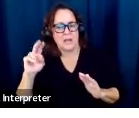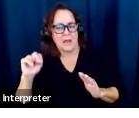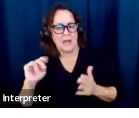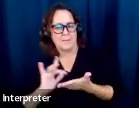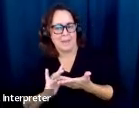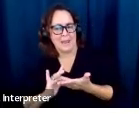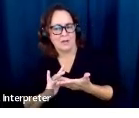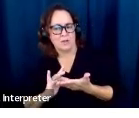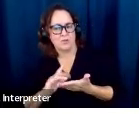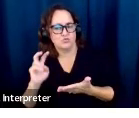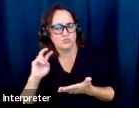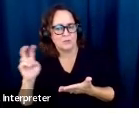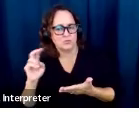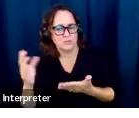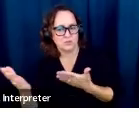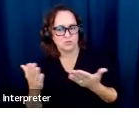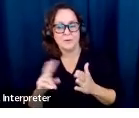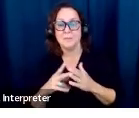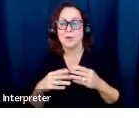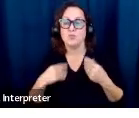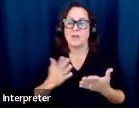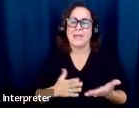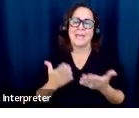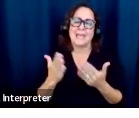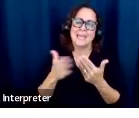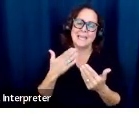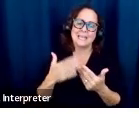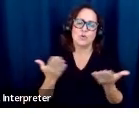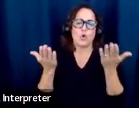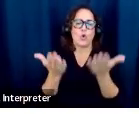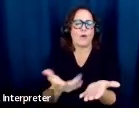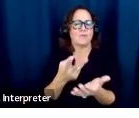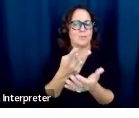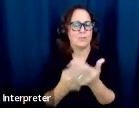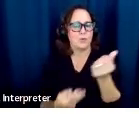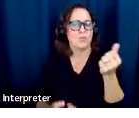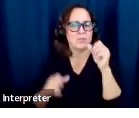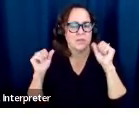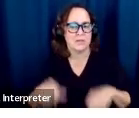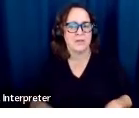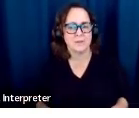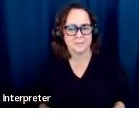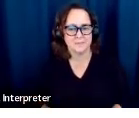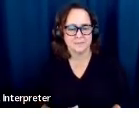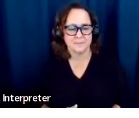transportation service, so providers can easily offer both services if they wish.